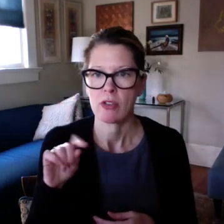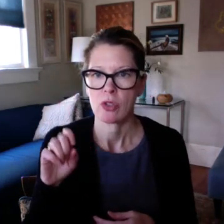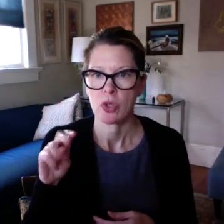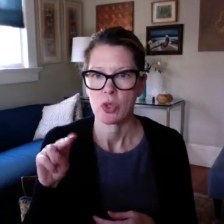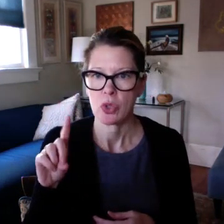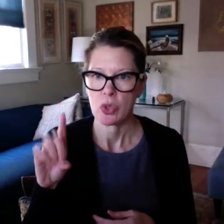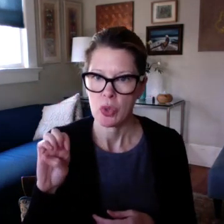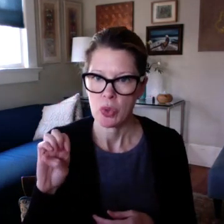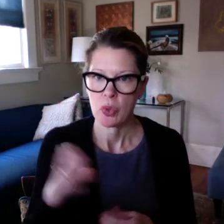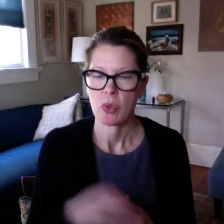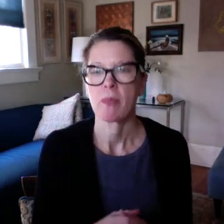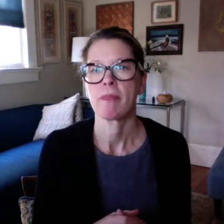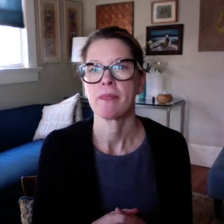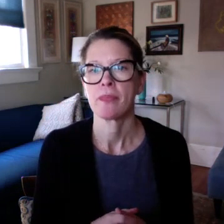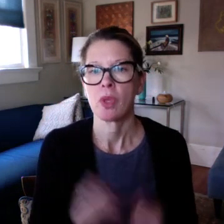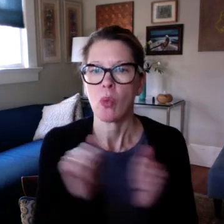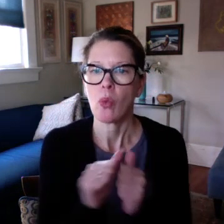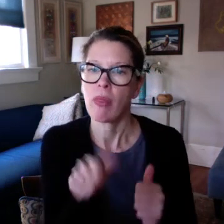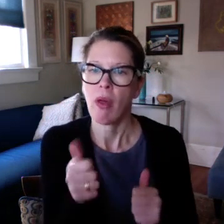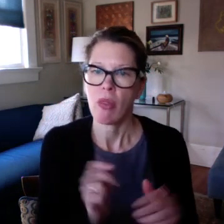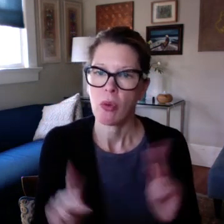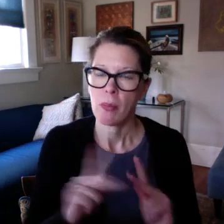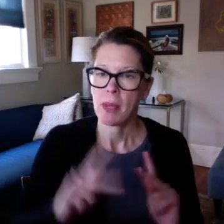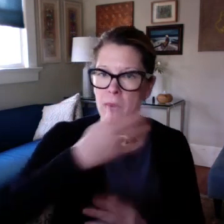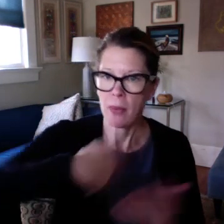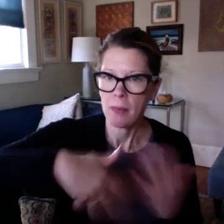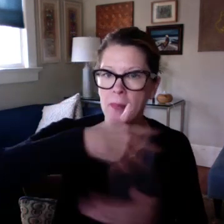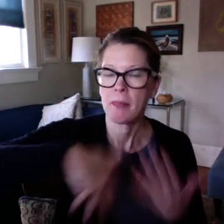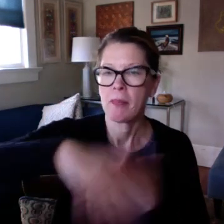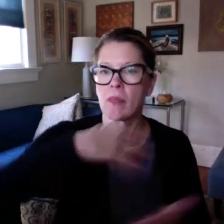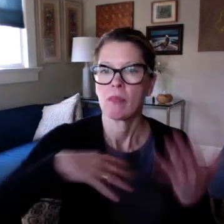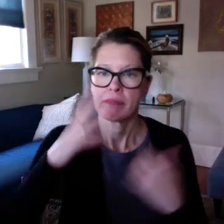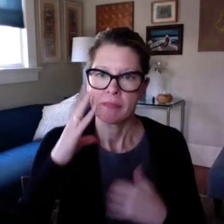In your dealings with others, were you honest and kind?